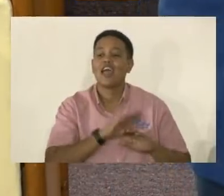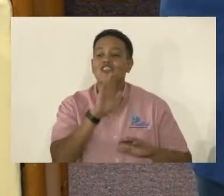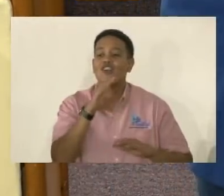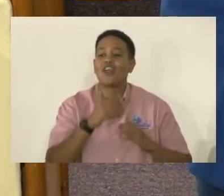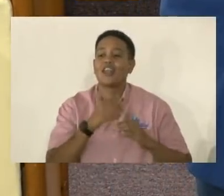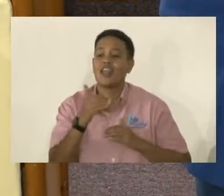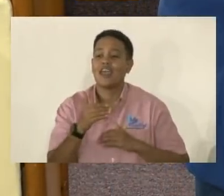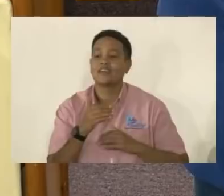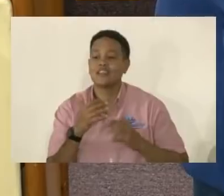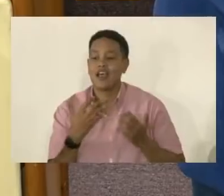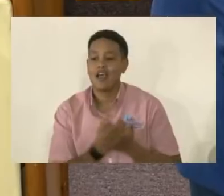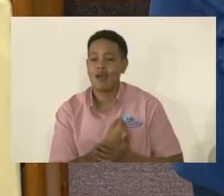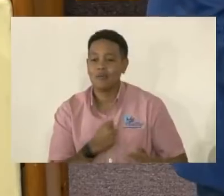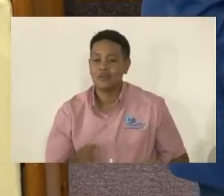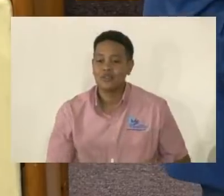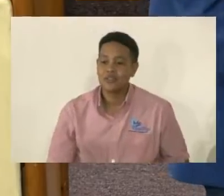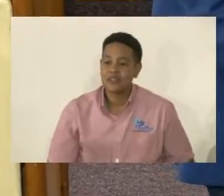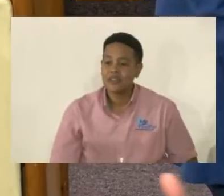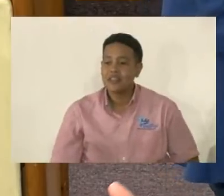opportunity.